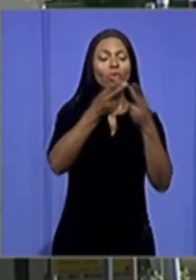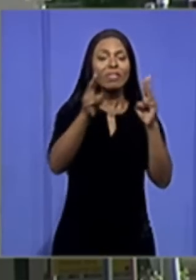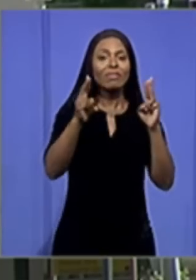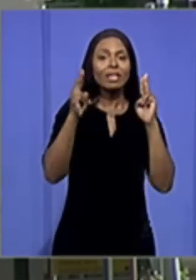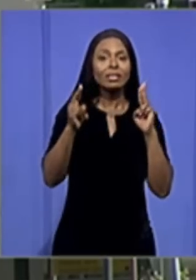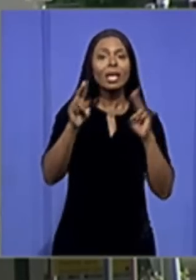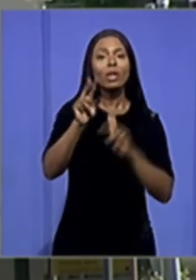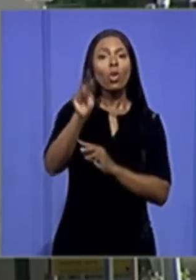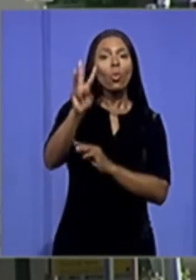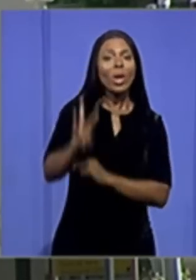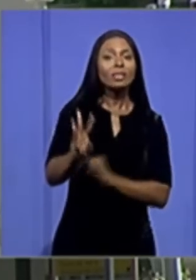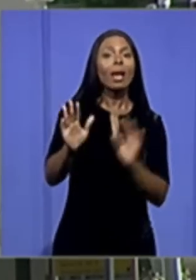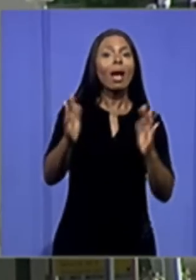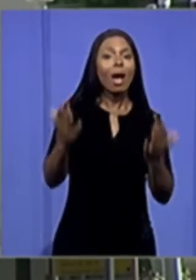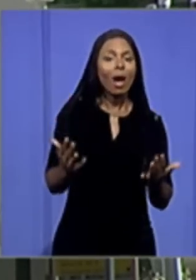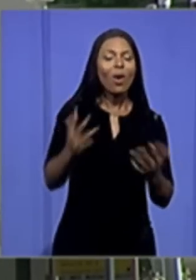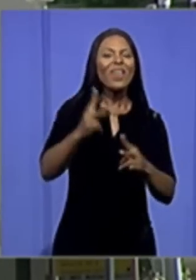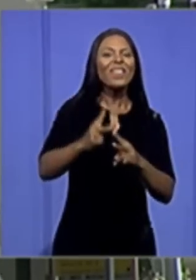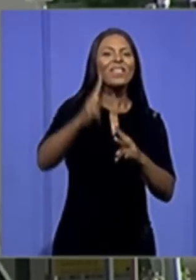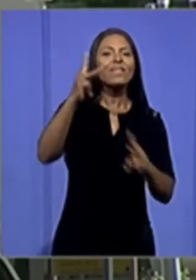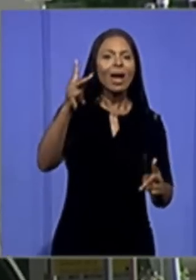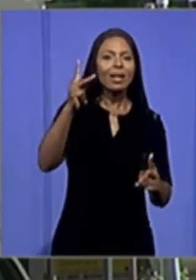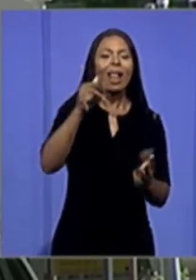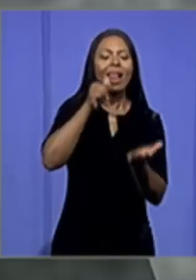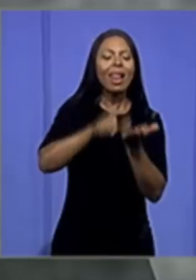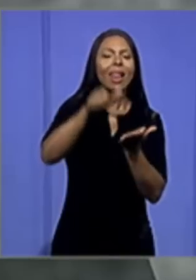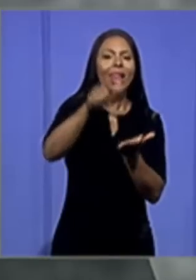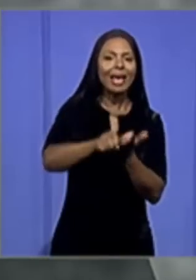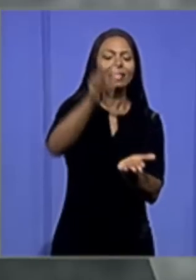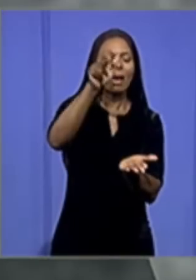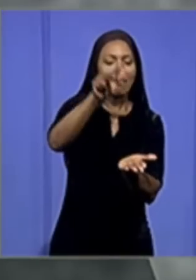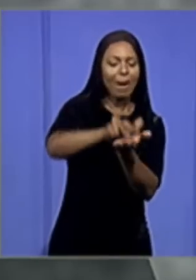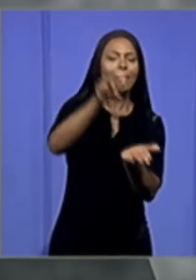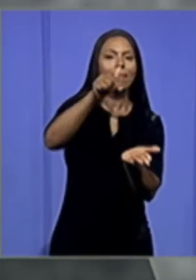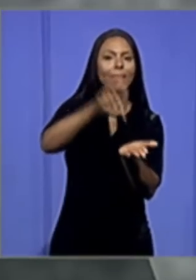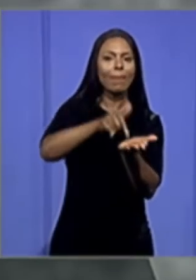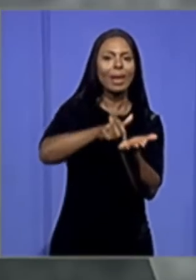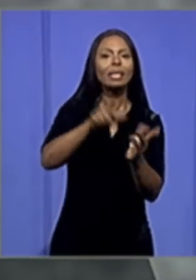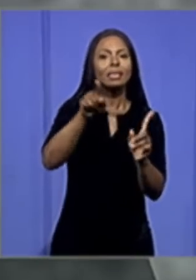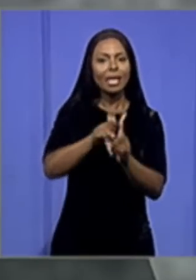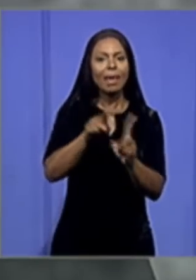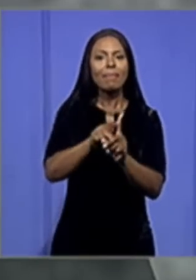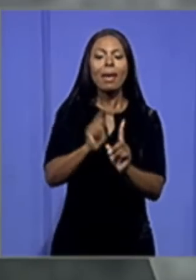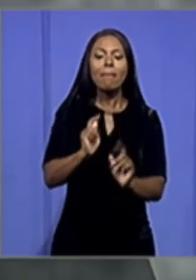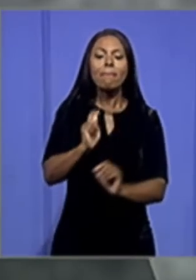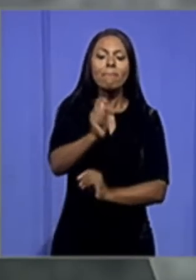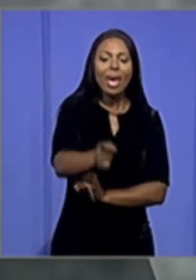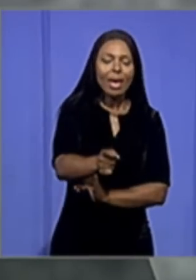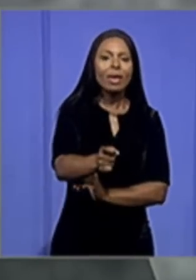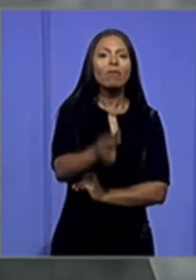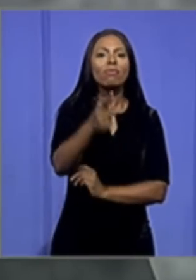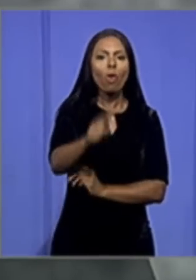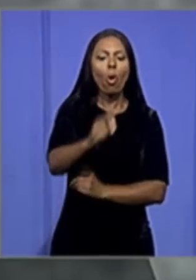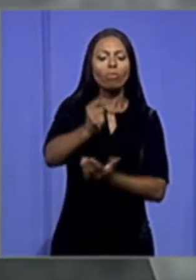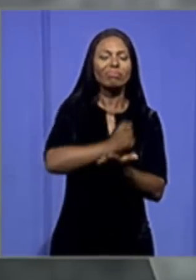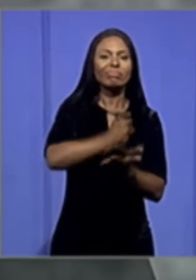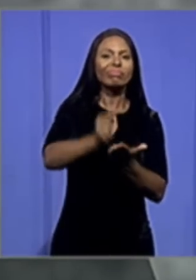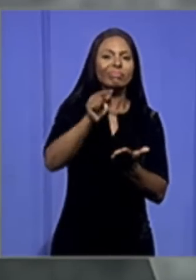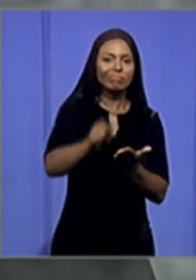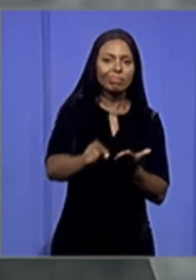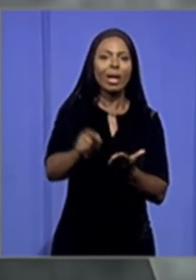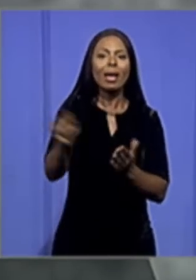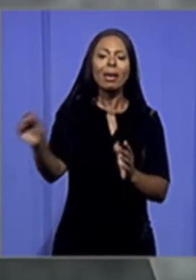is by having a final admission letter, and then the payments are being done directly into